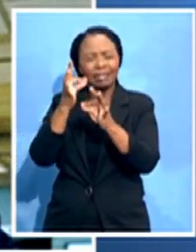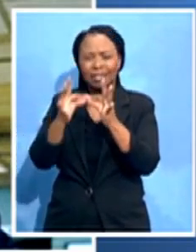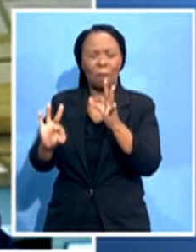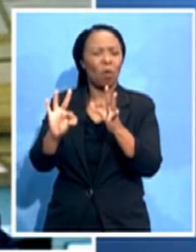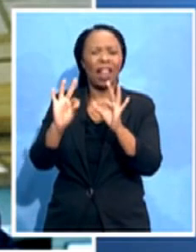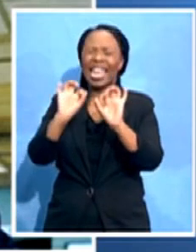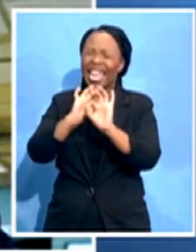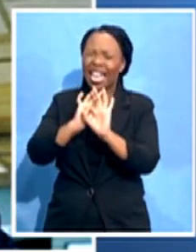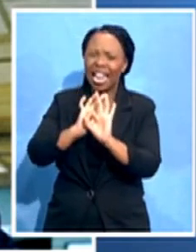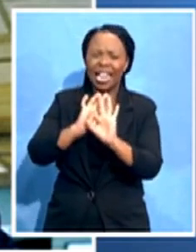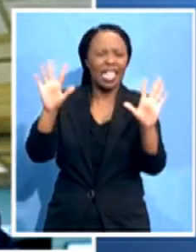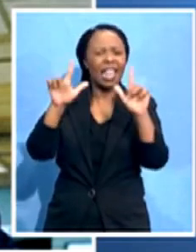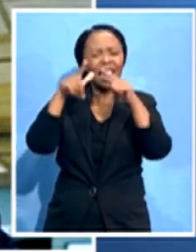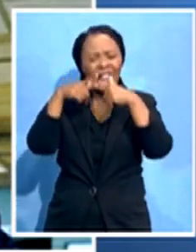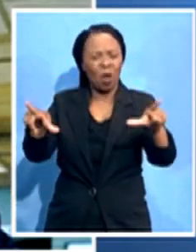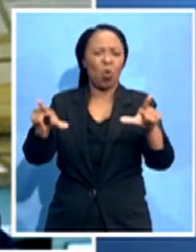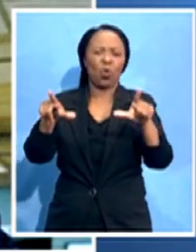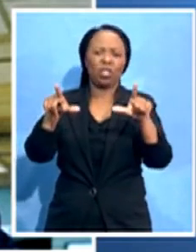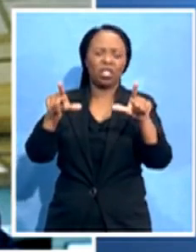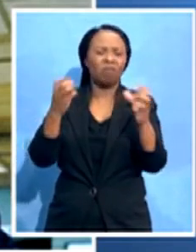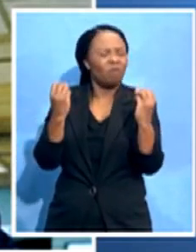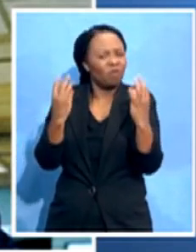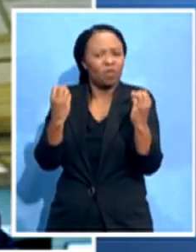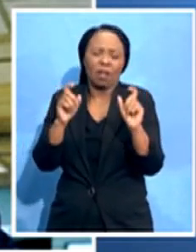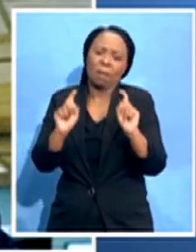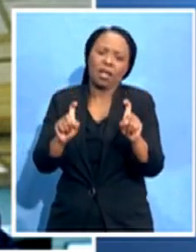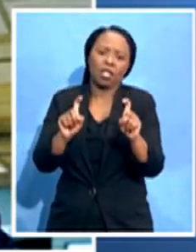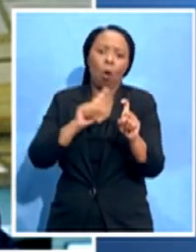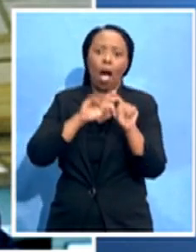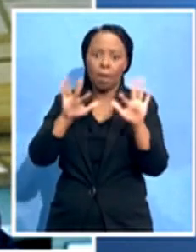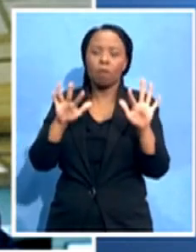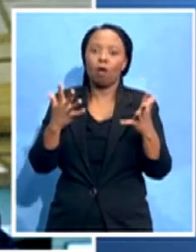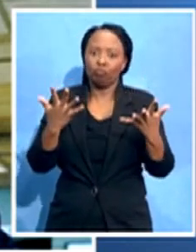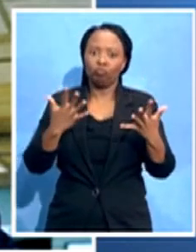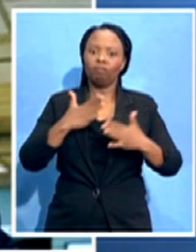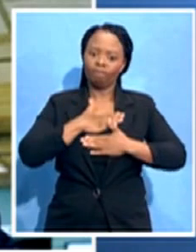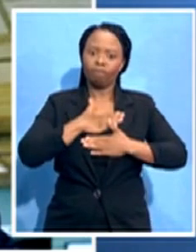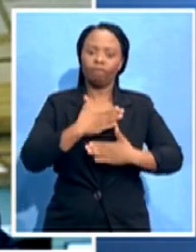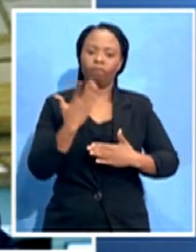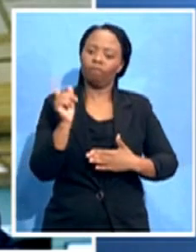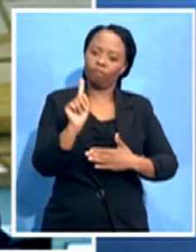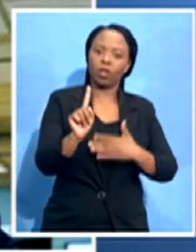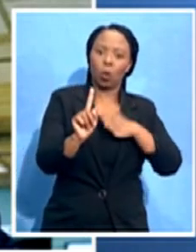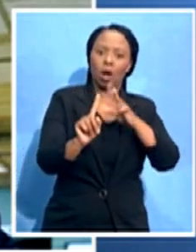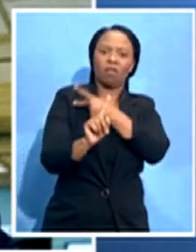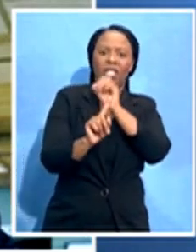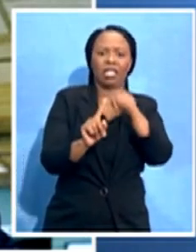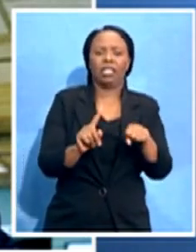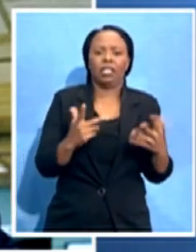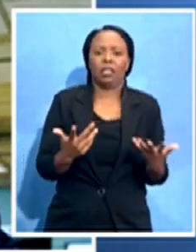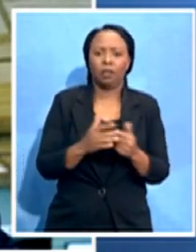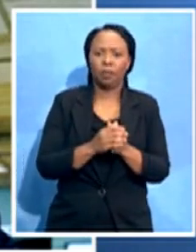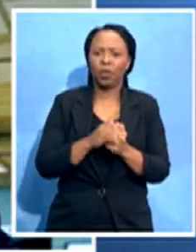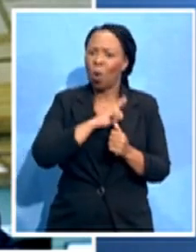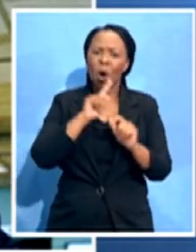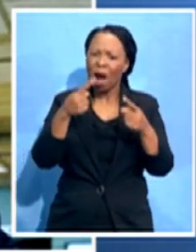so that people can avail themselves for vaccination, because you are not going to be able to force them to do so. Yeah, and I guess there's a